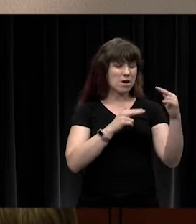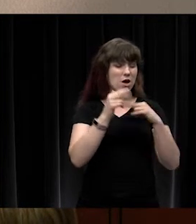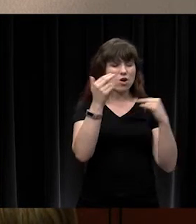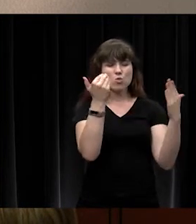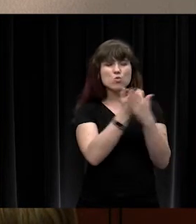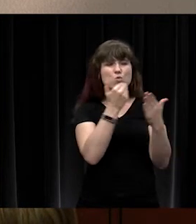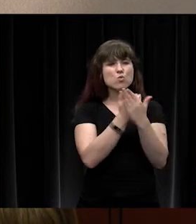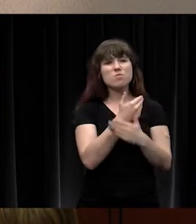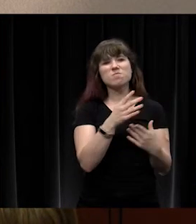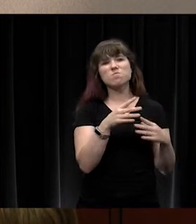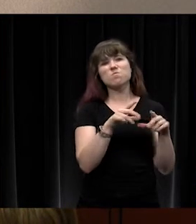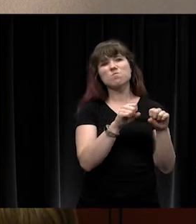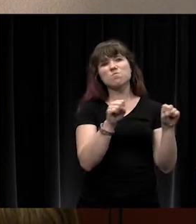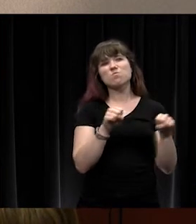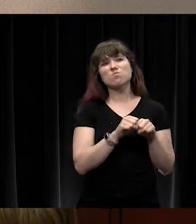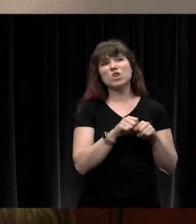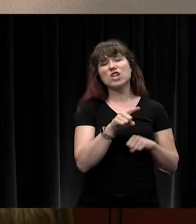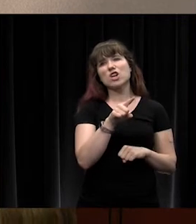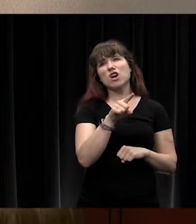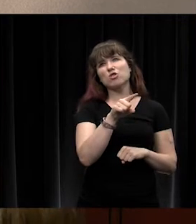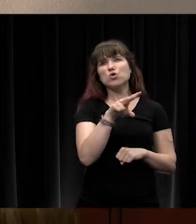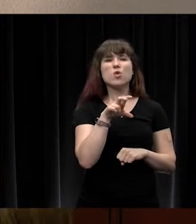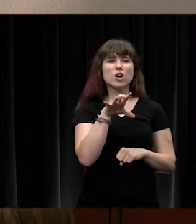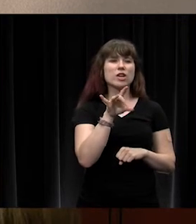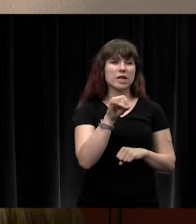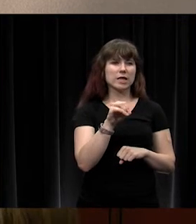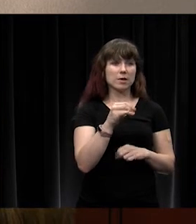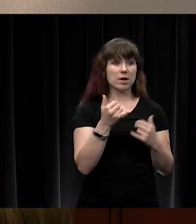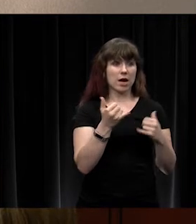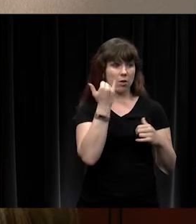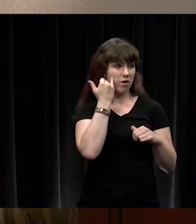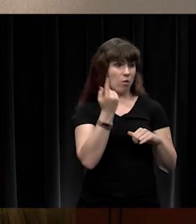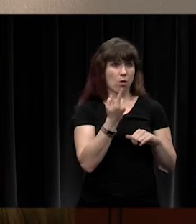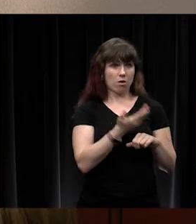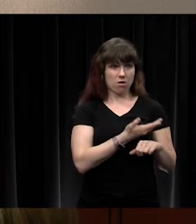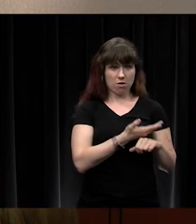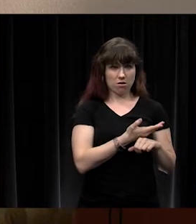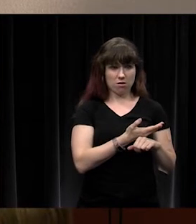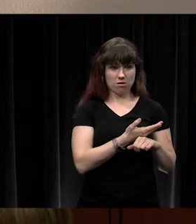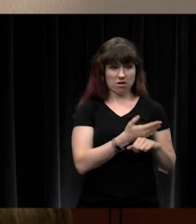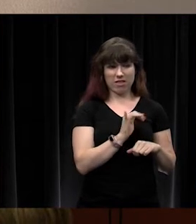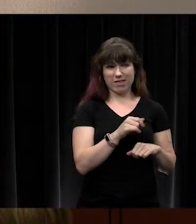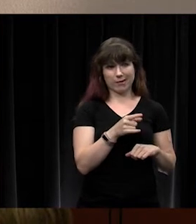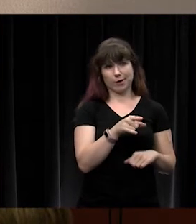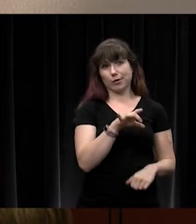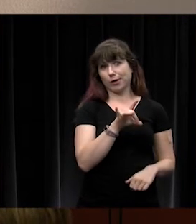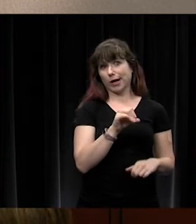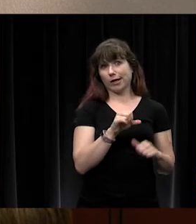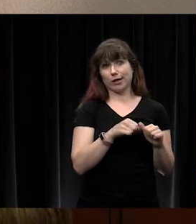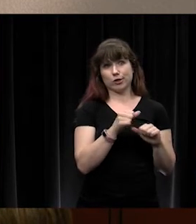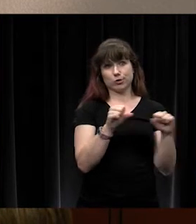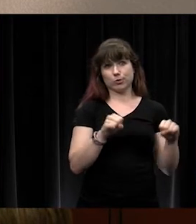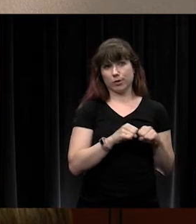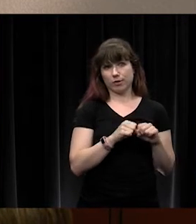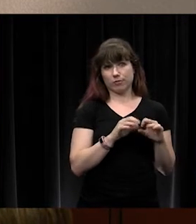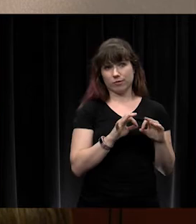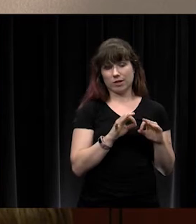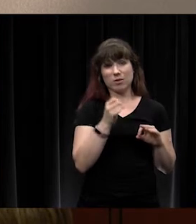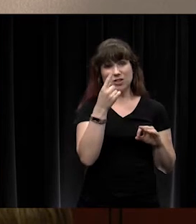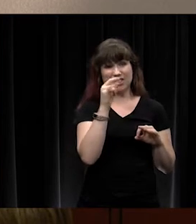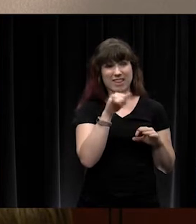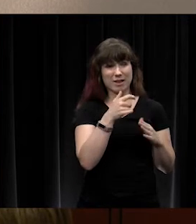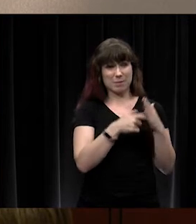But the renovation will be about $169 a square foot. Now, it'll be a $16 million